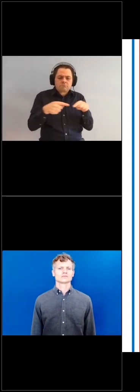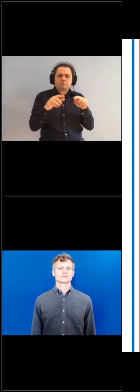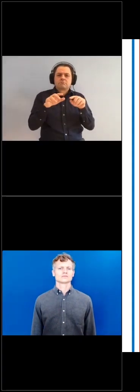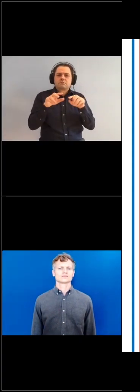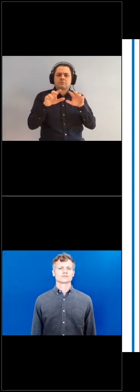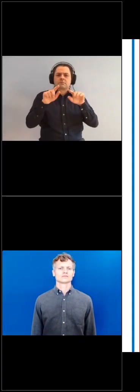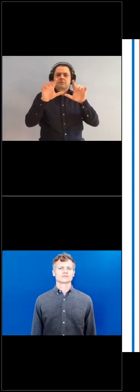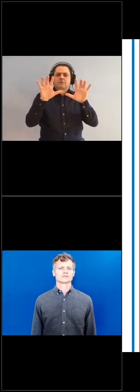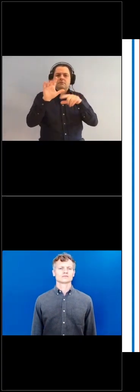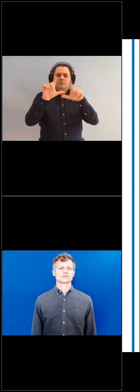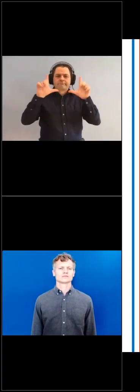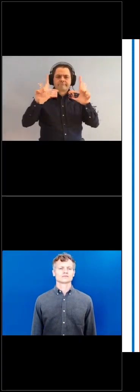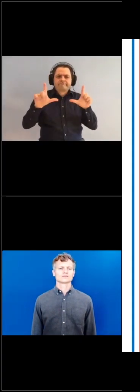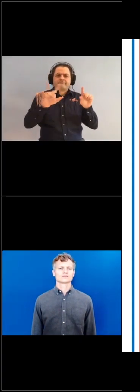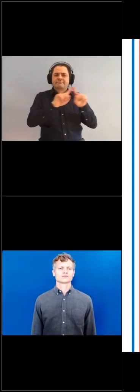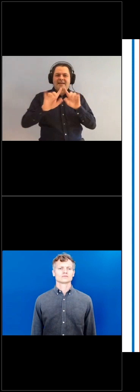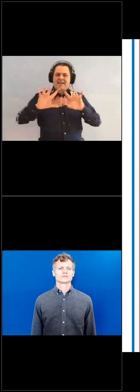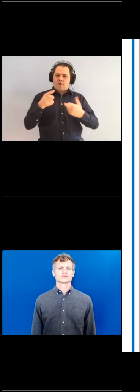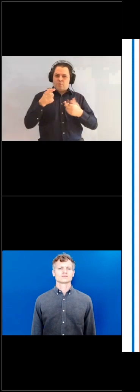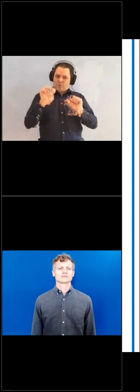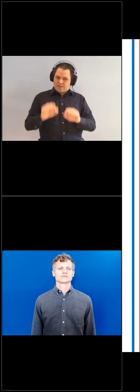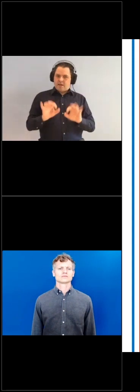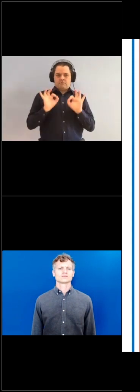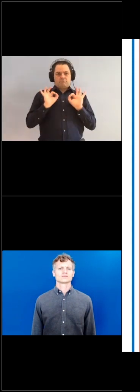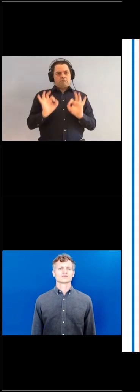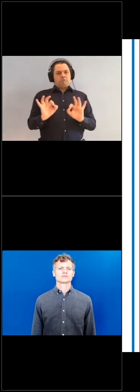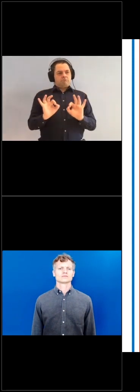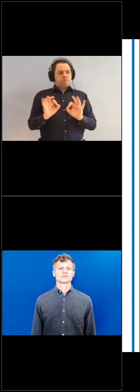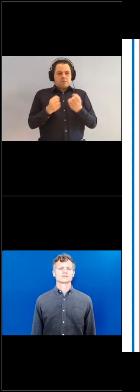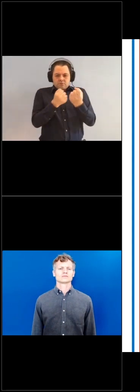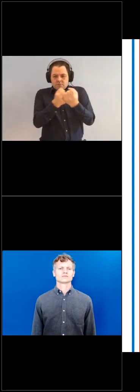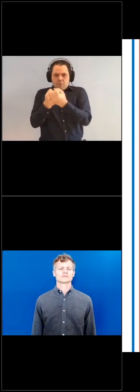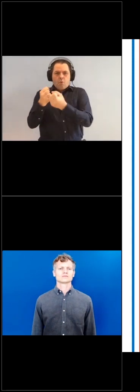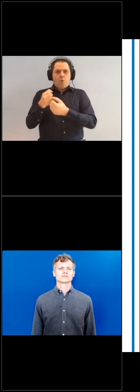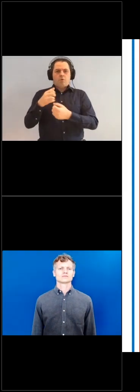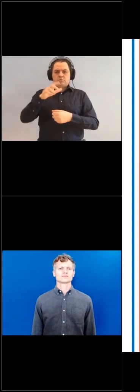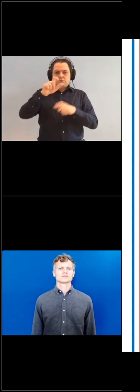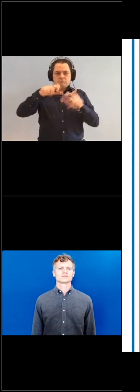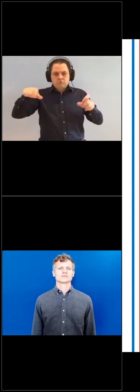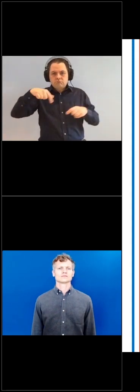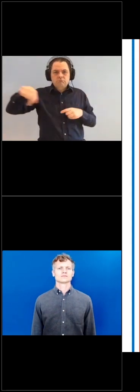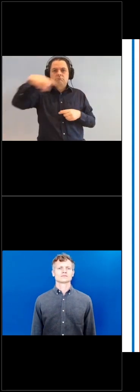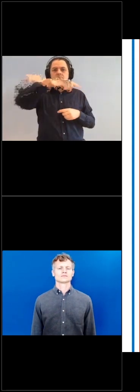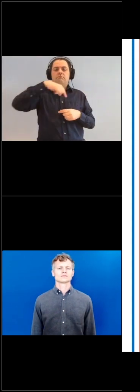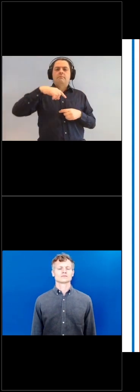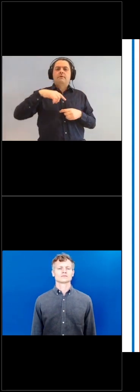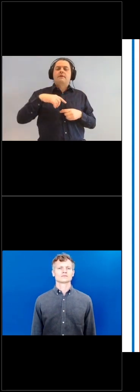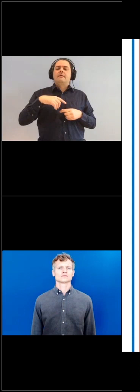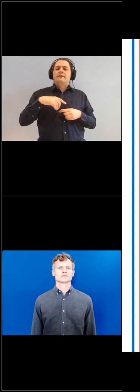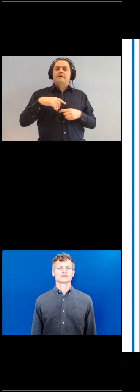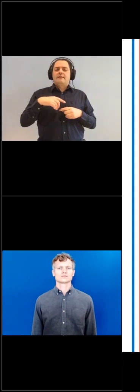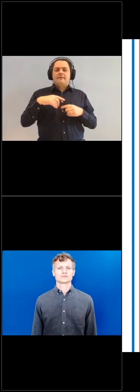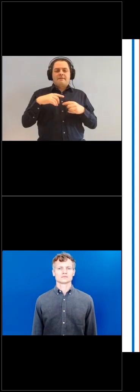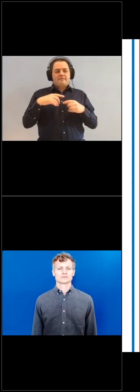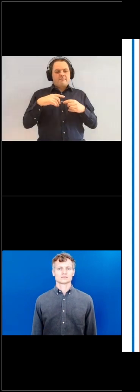starting off on an inclusive humanitarian response. So I will ask you to skip a few slides as we have been shuffling around